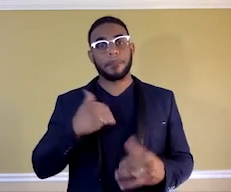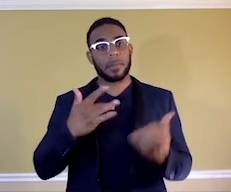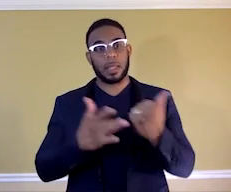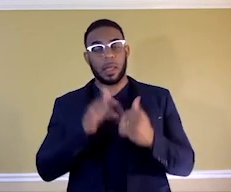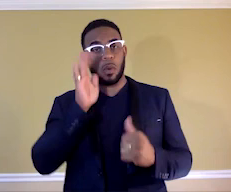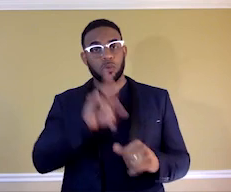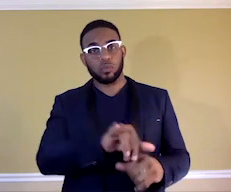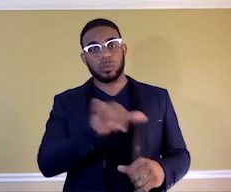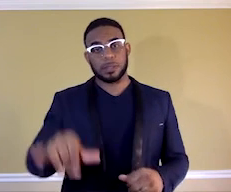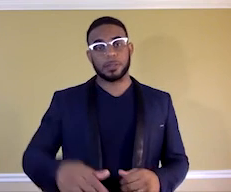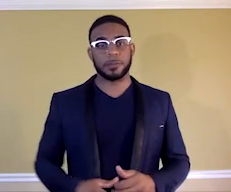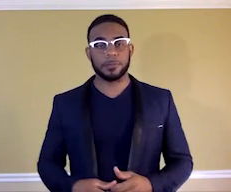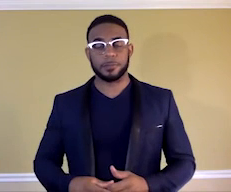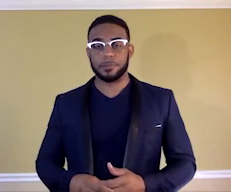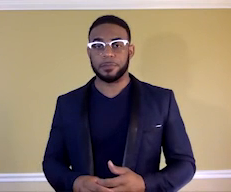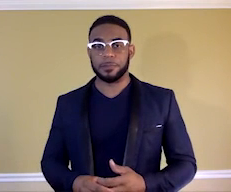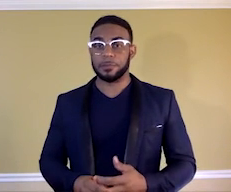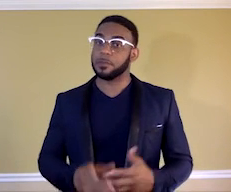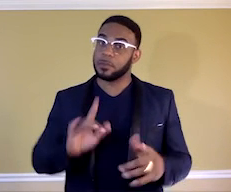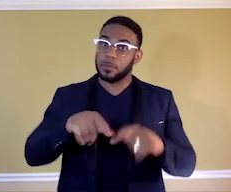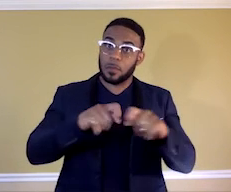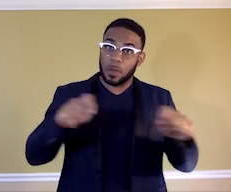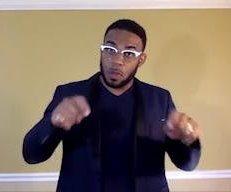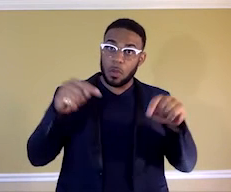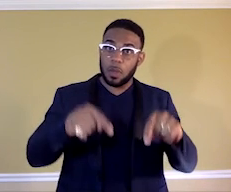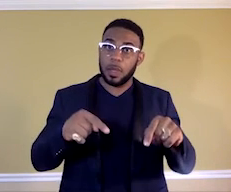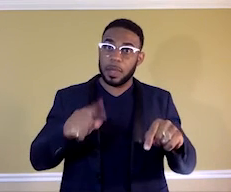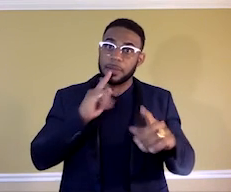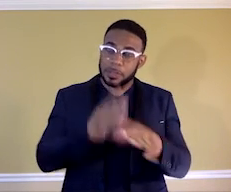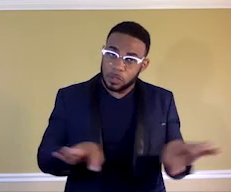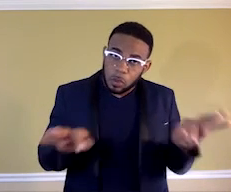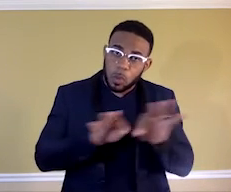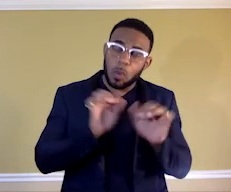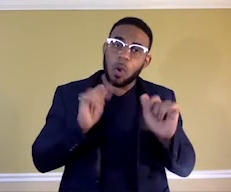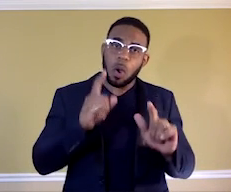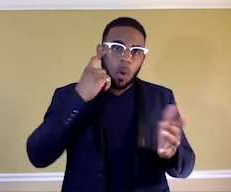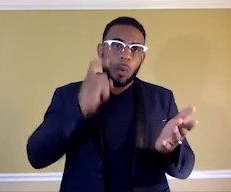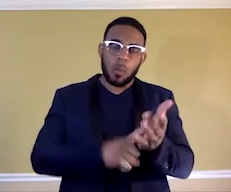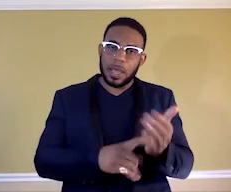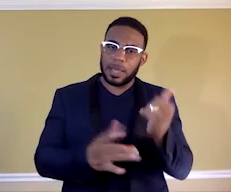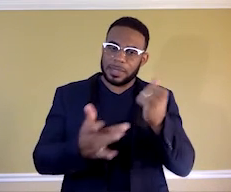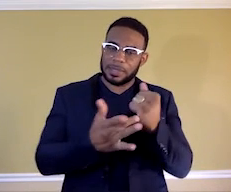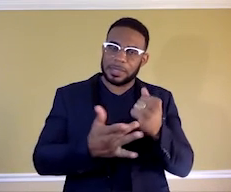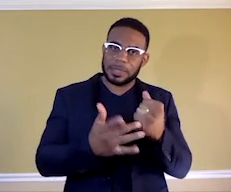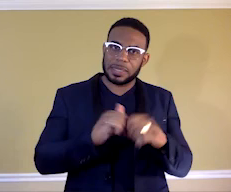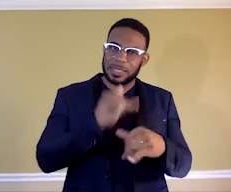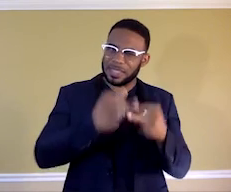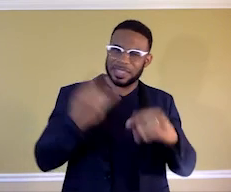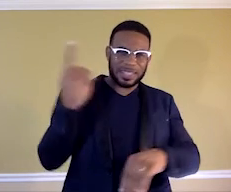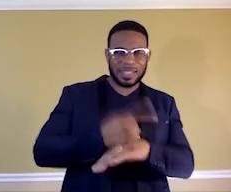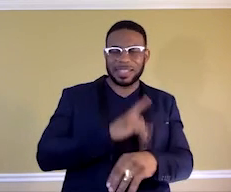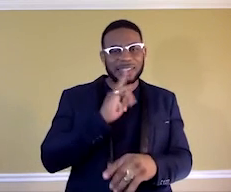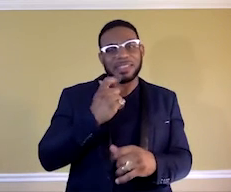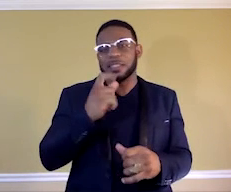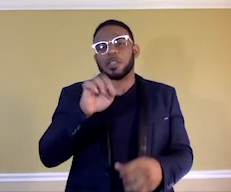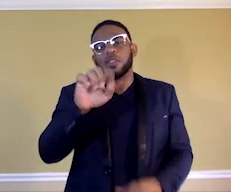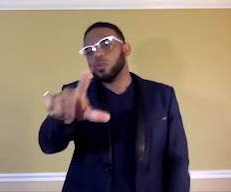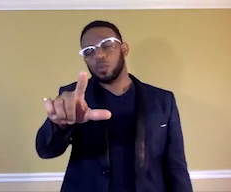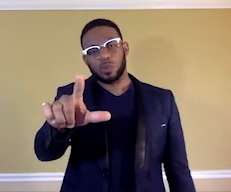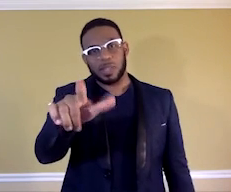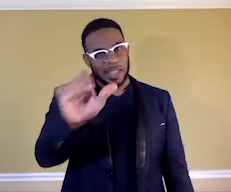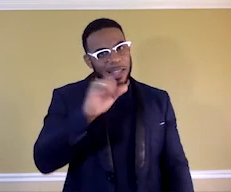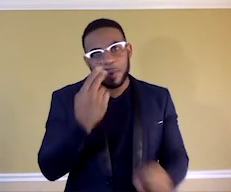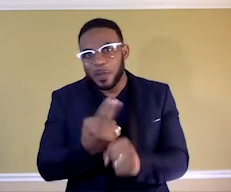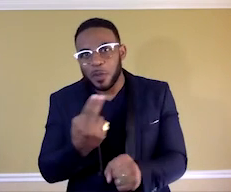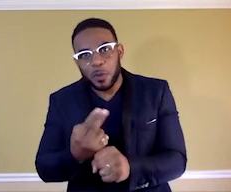technology. So in closing, it's important that we all recognize technology at the end of the day is just a tool, and it can